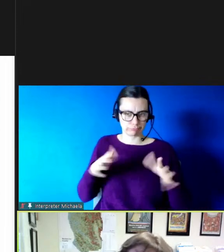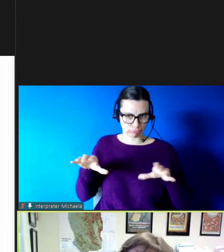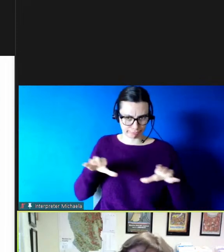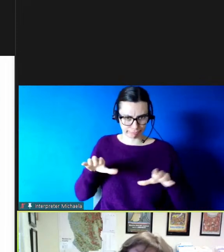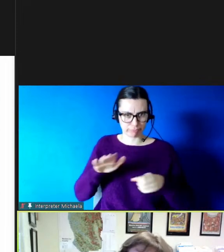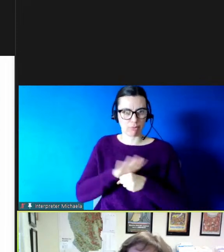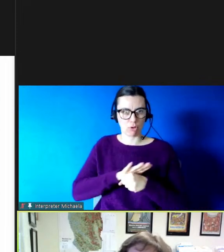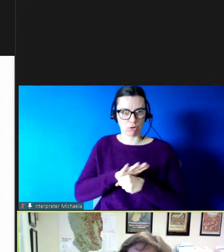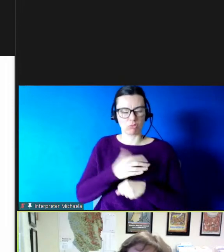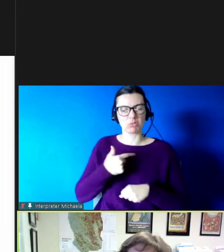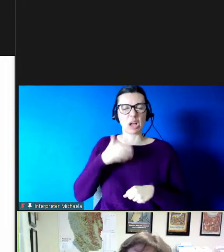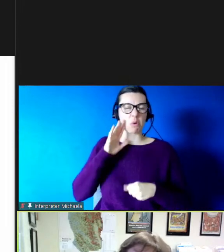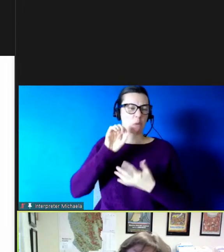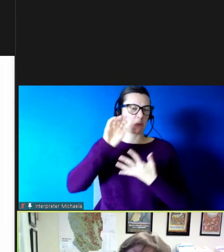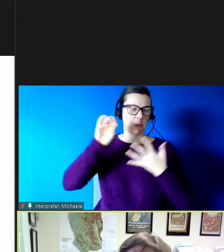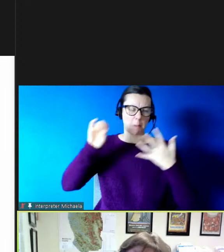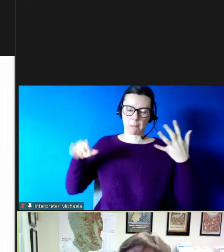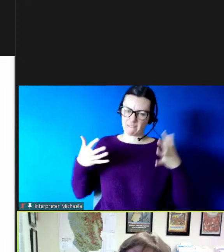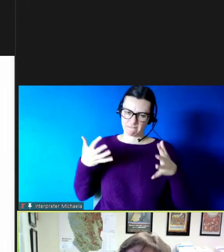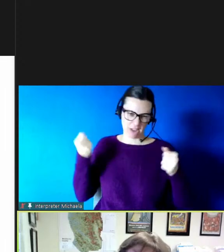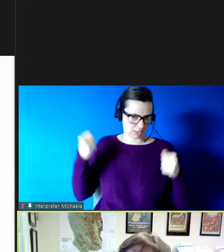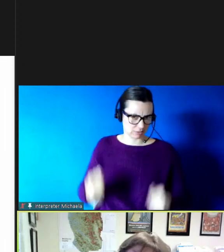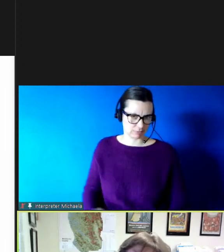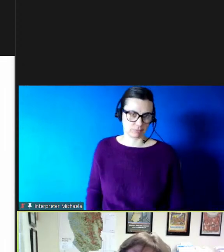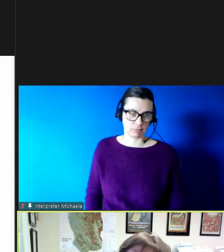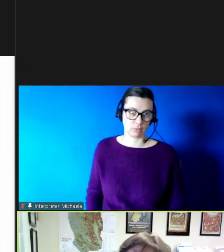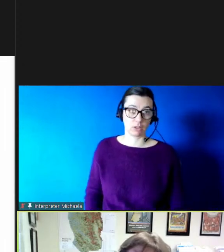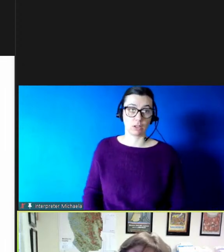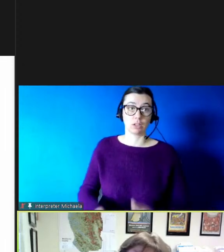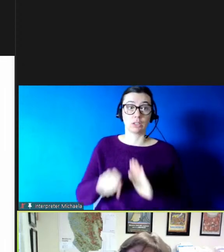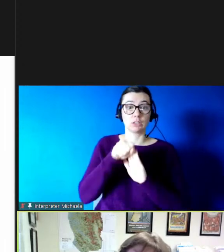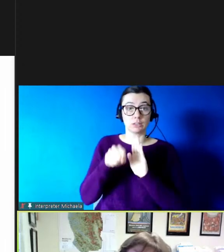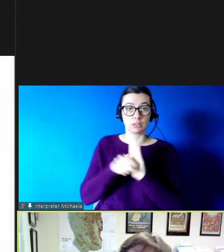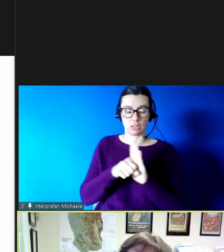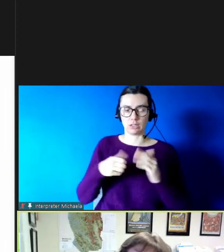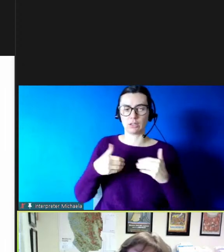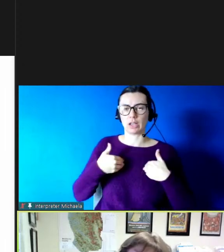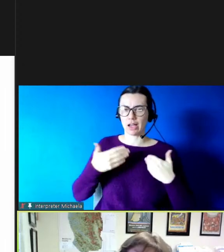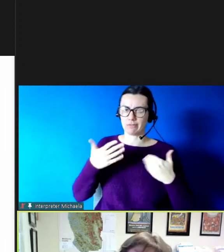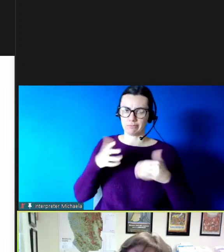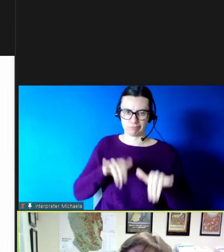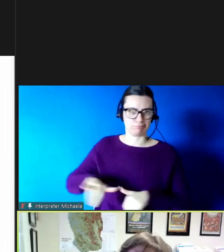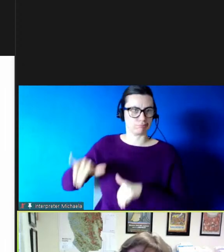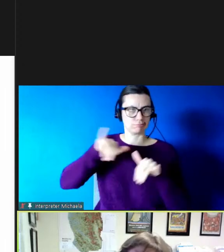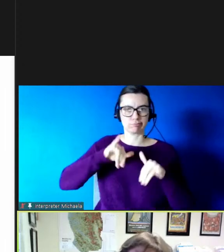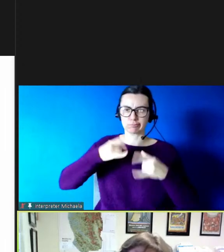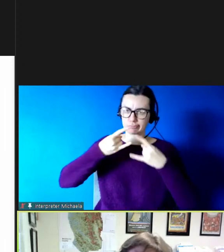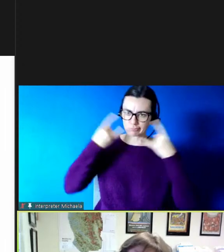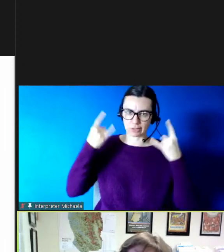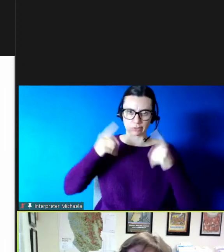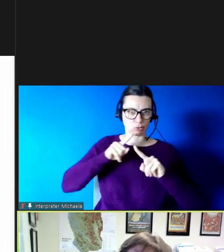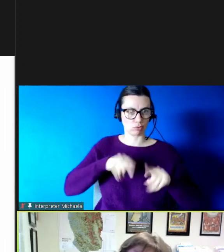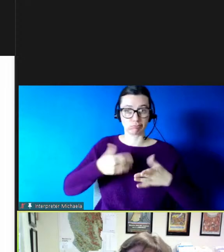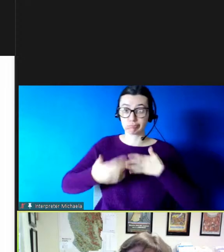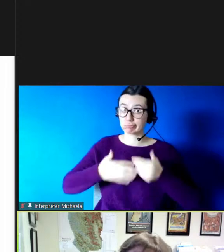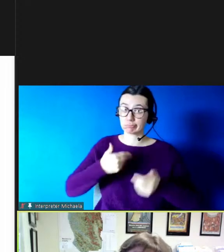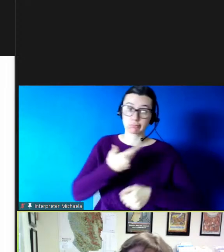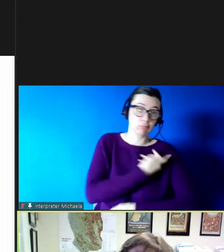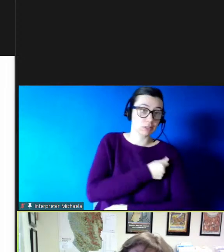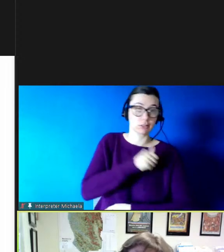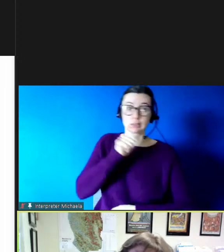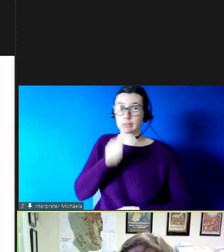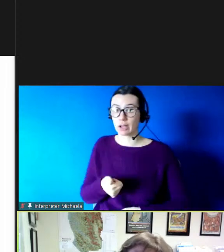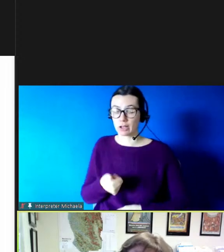these pretty quickly. In the state, there were universal masking orders, whether you're vaccinated or not,